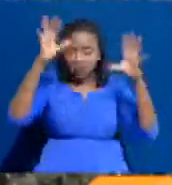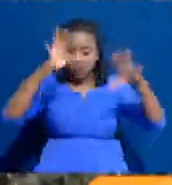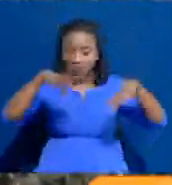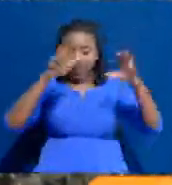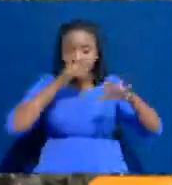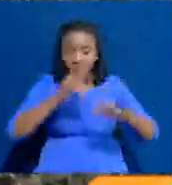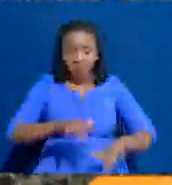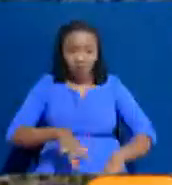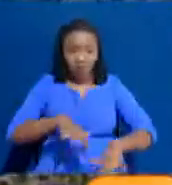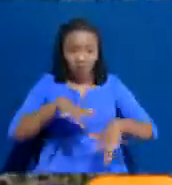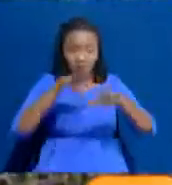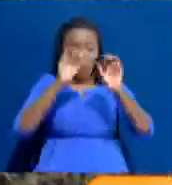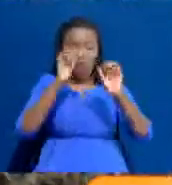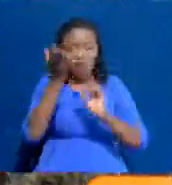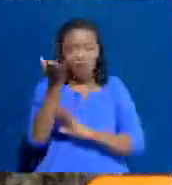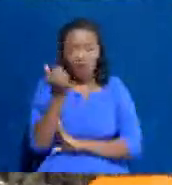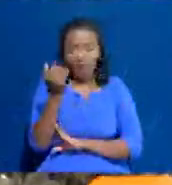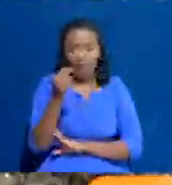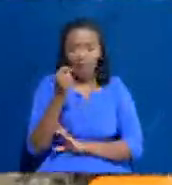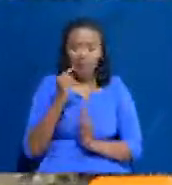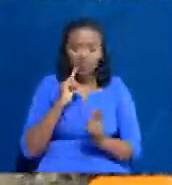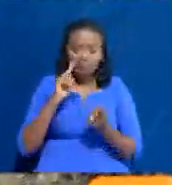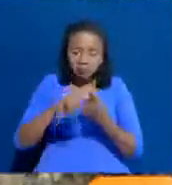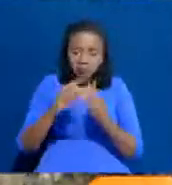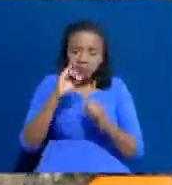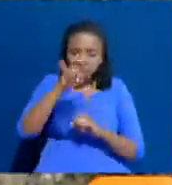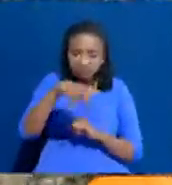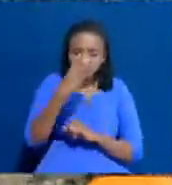risks expected to continue into January